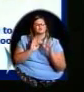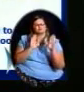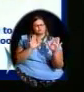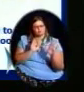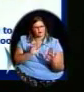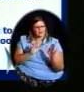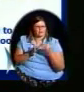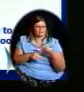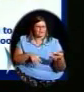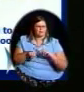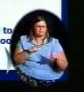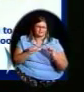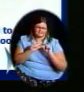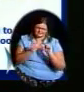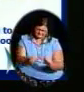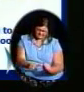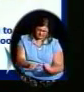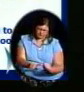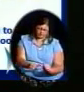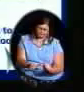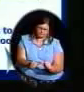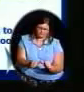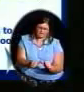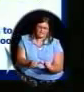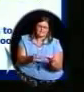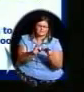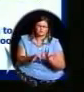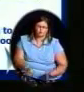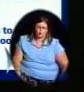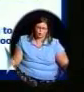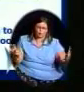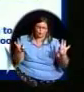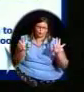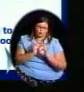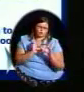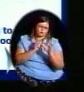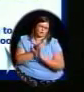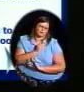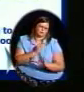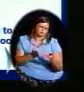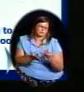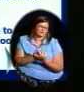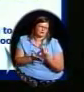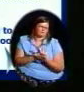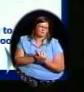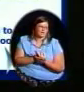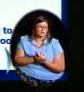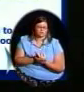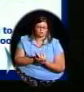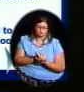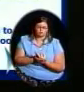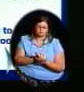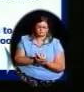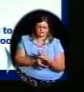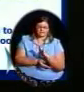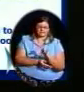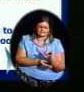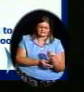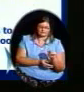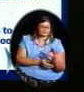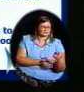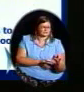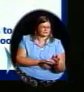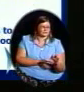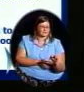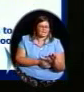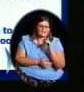going with that. It is crucial on those protective factors, like we said, communities that care. It's not just